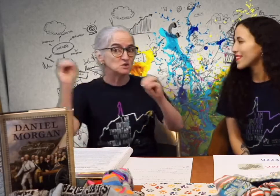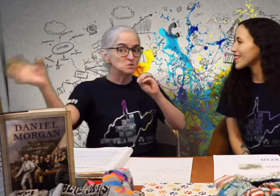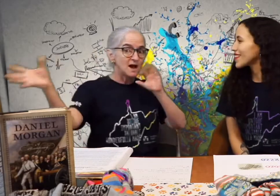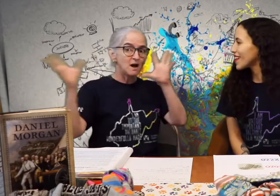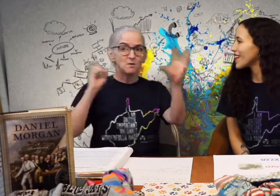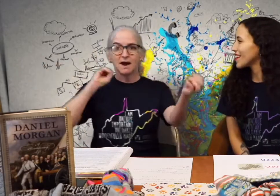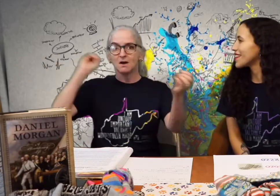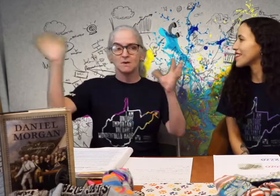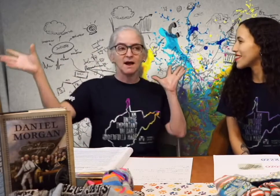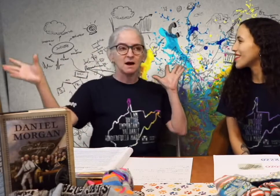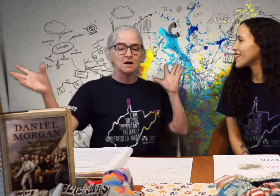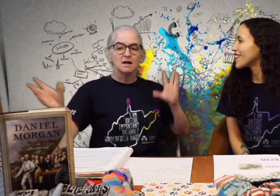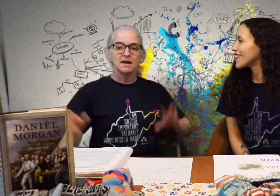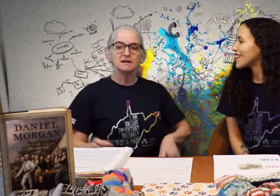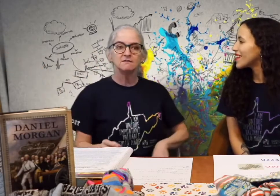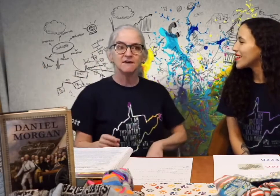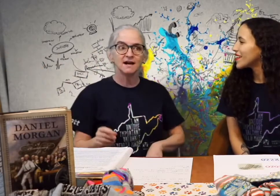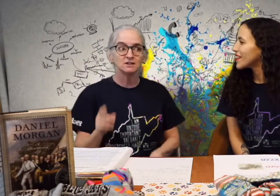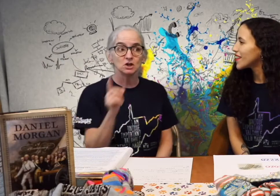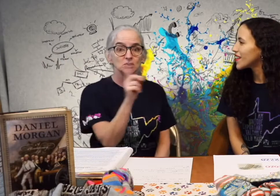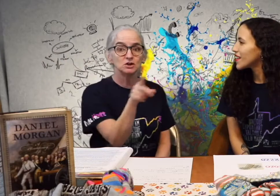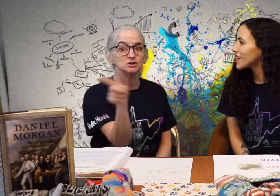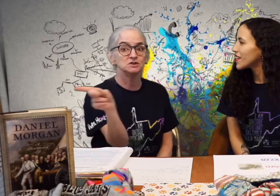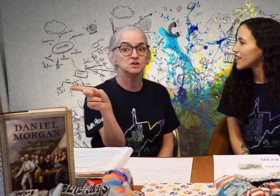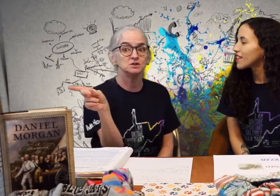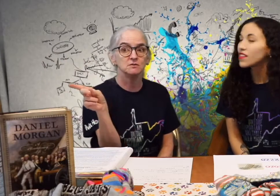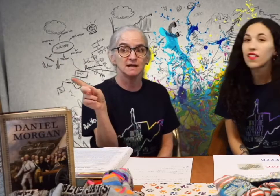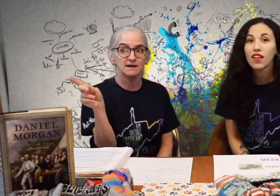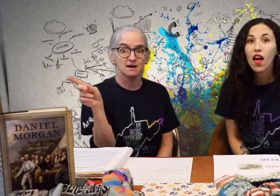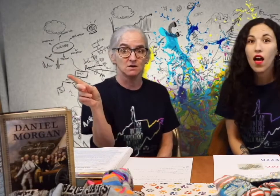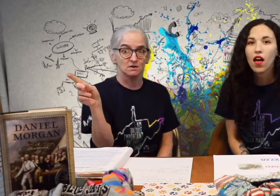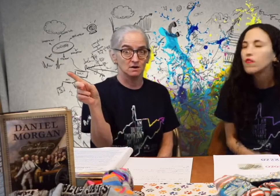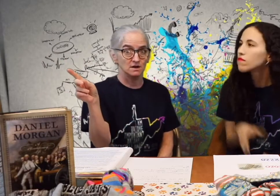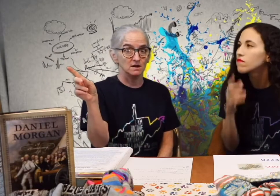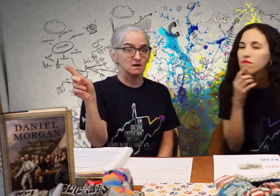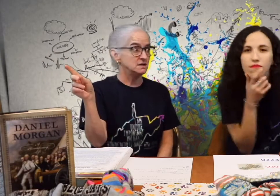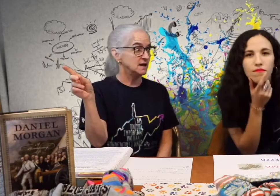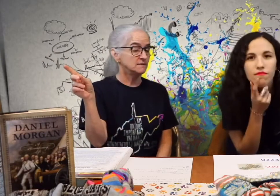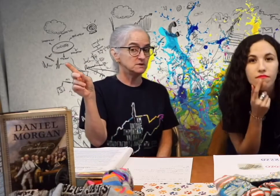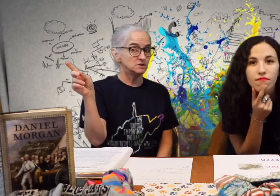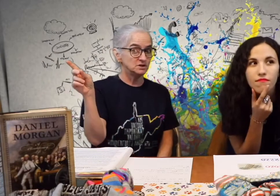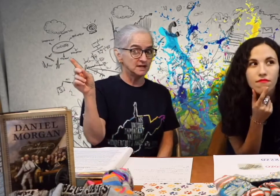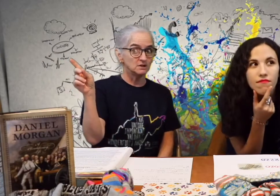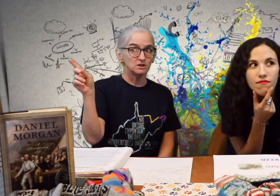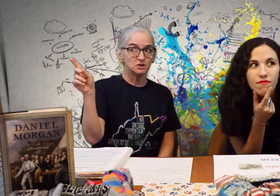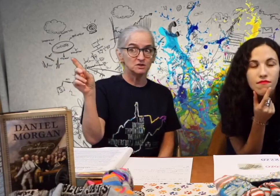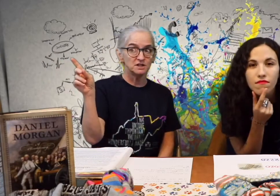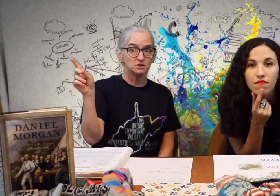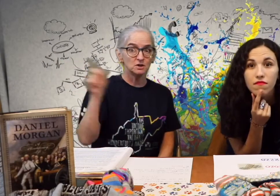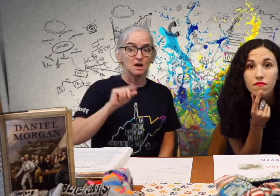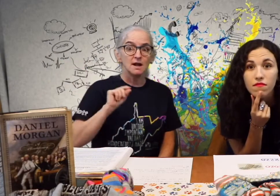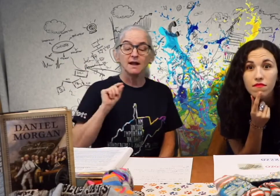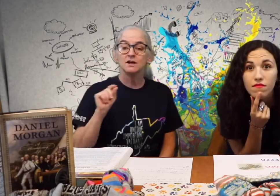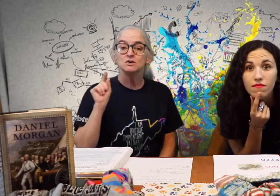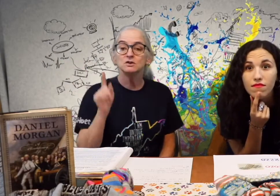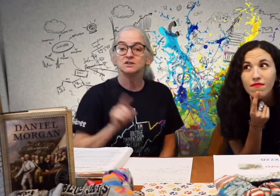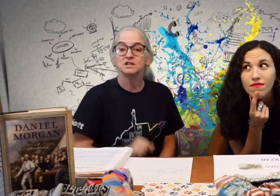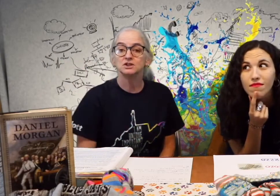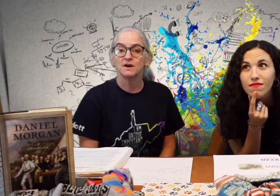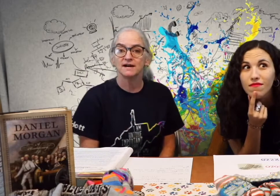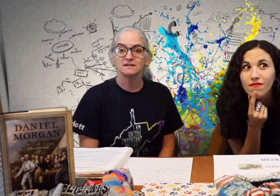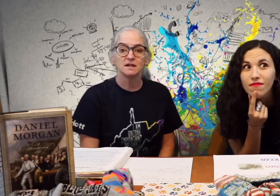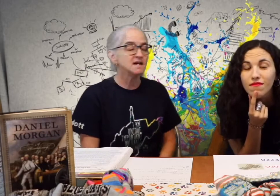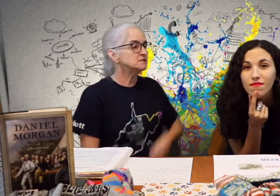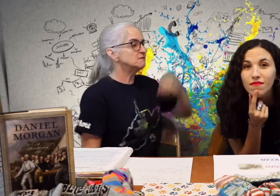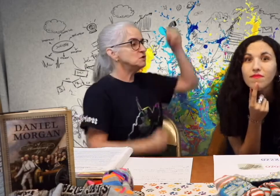your brain goes wow, wow, wow. And in fact, look at your teacher right now. Yep. You take a look at your teacher, and your